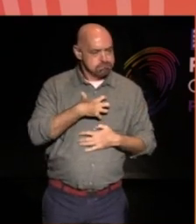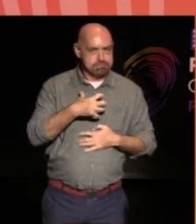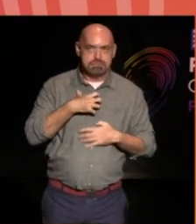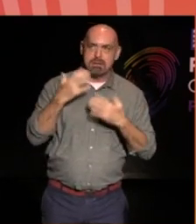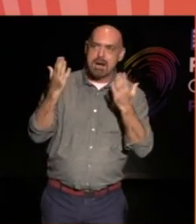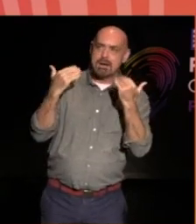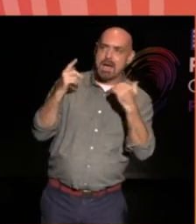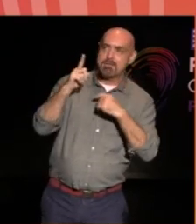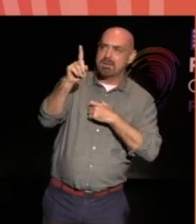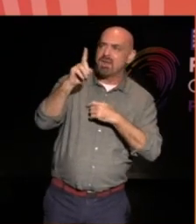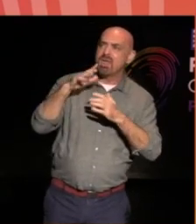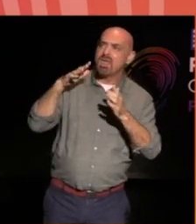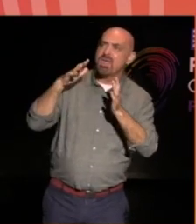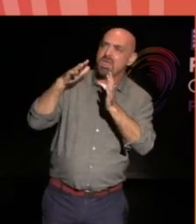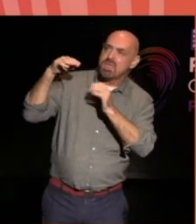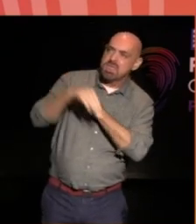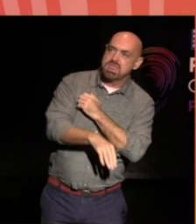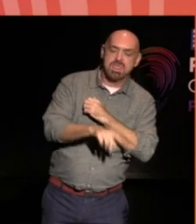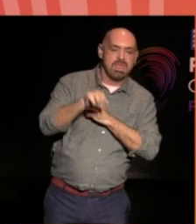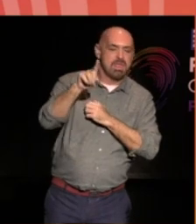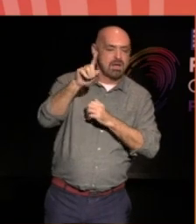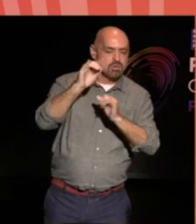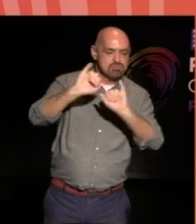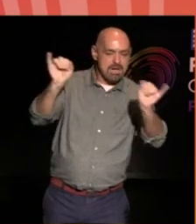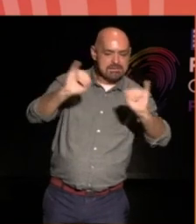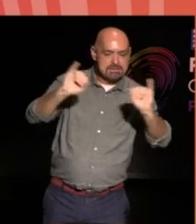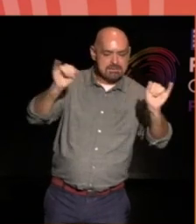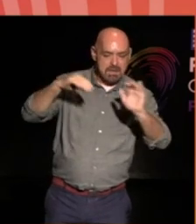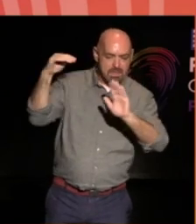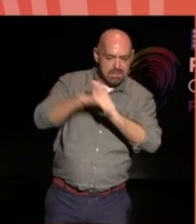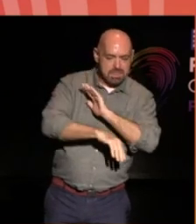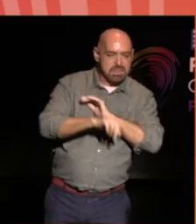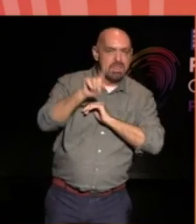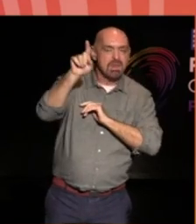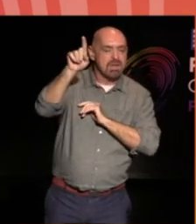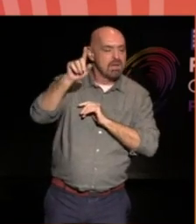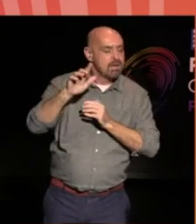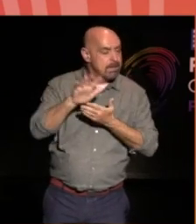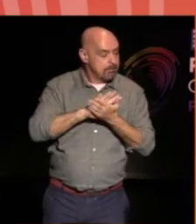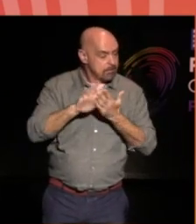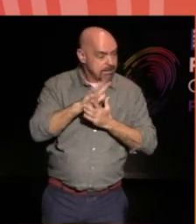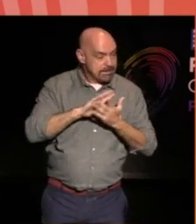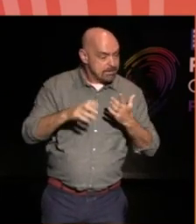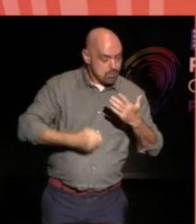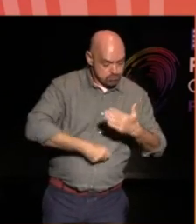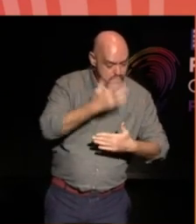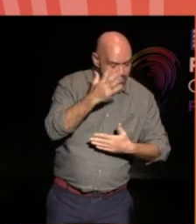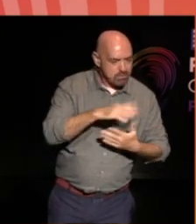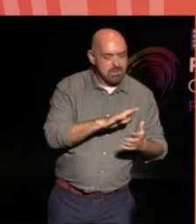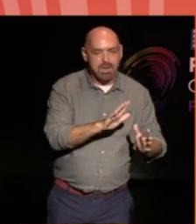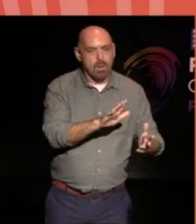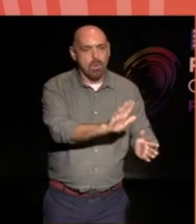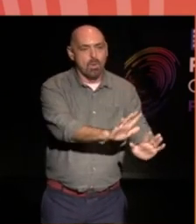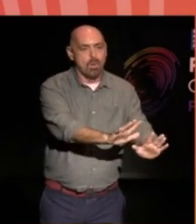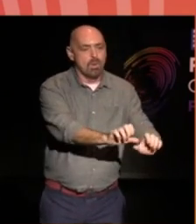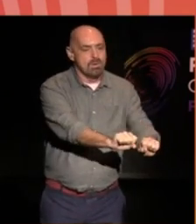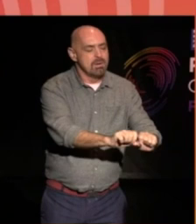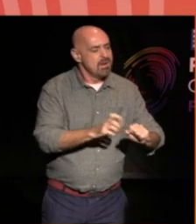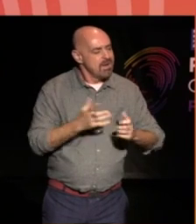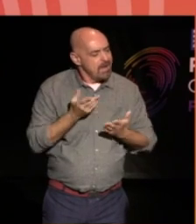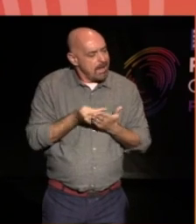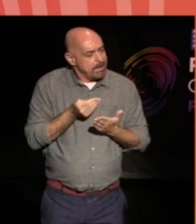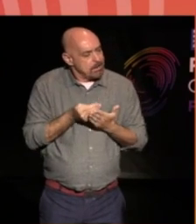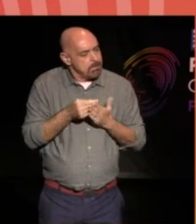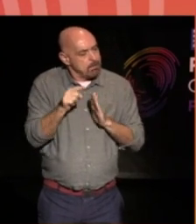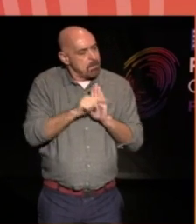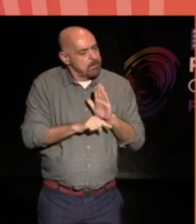crisis and people are talking about having to reduce the idea of growth, how does an economic policy